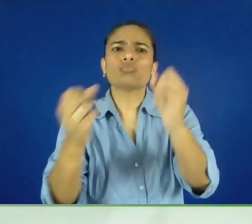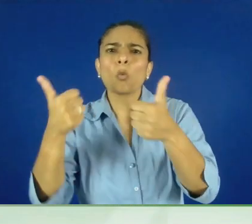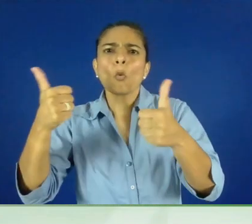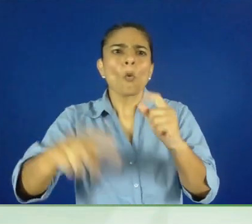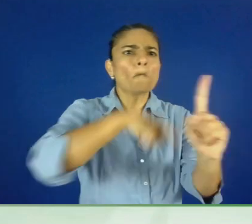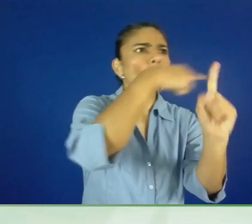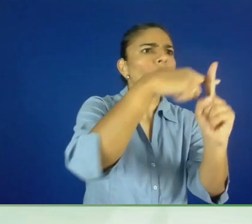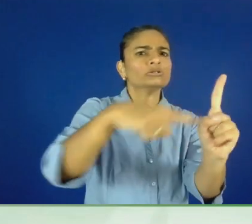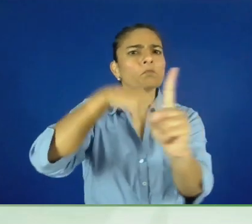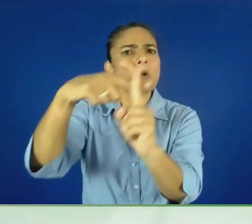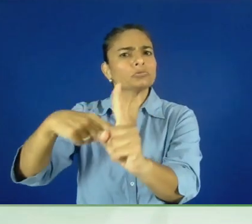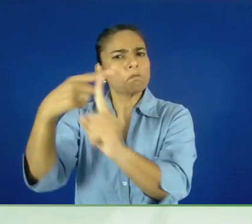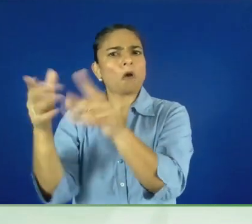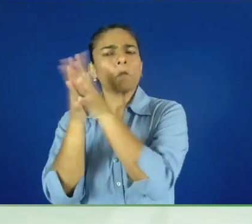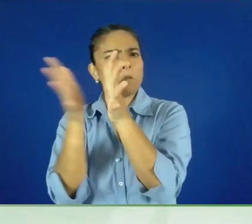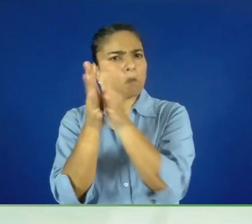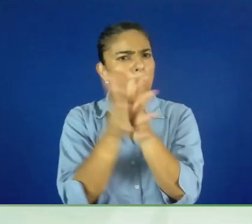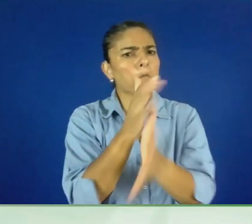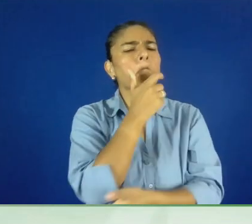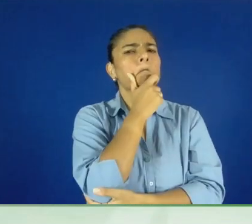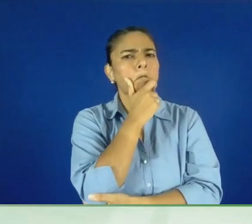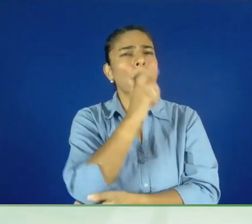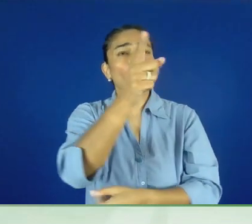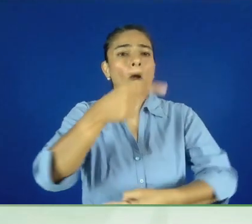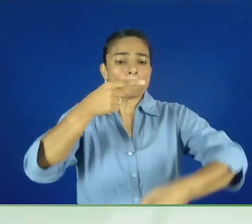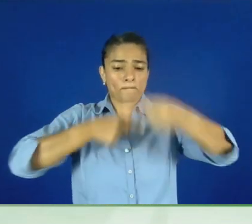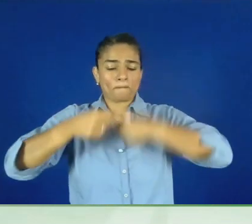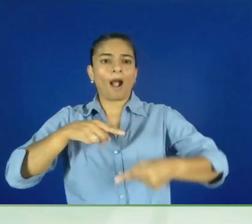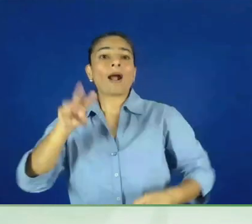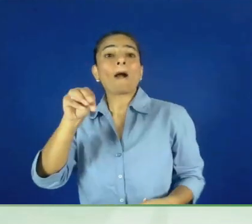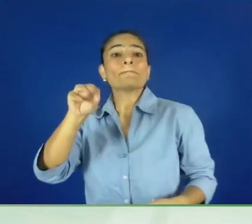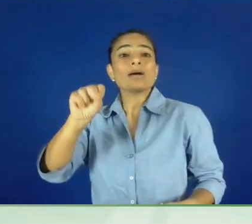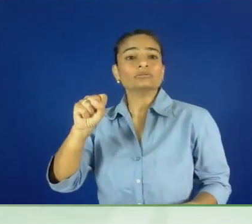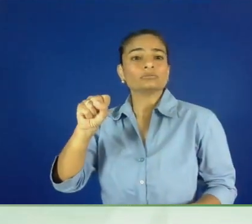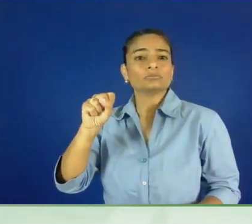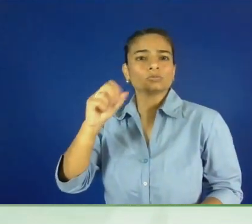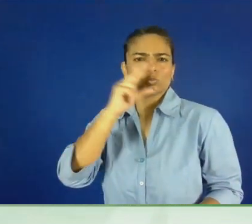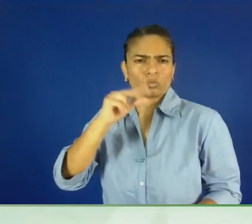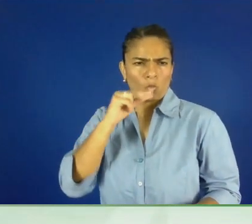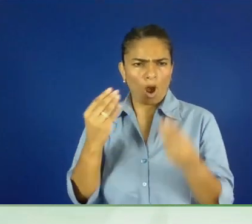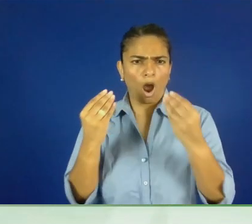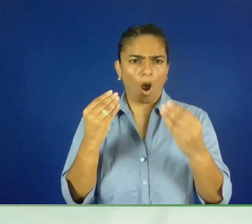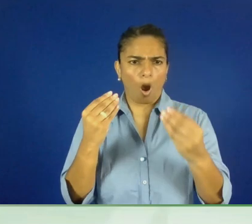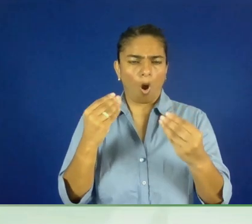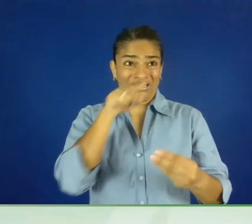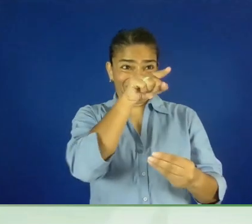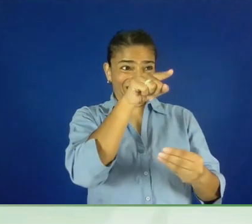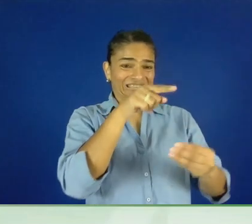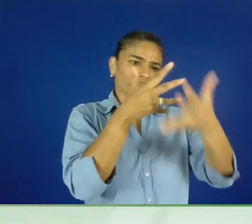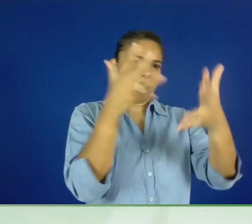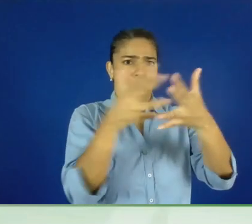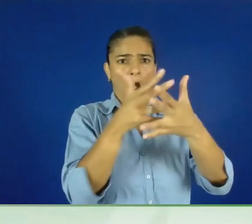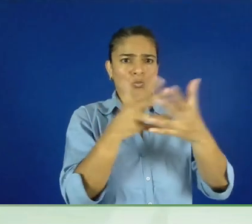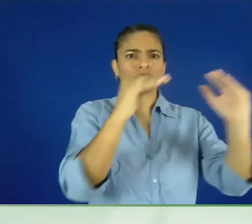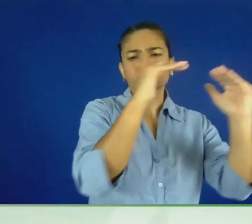language? Chris, what would be your question to yourself? Why doesn't it work already? Okay. Because